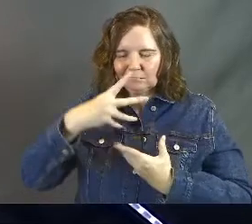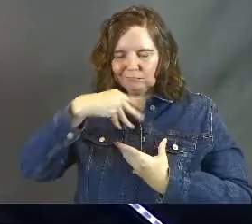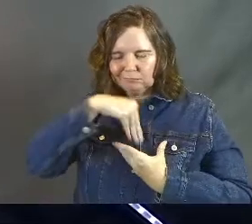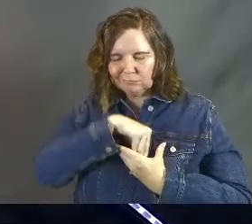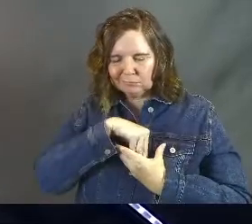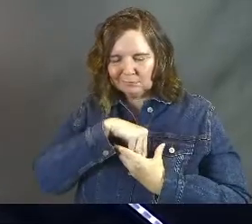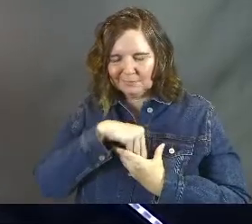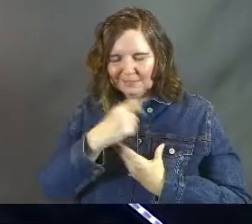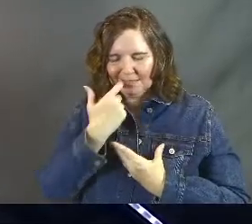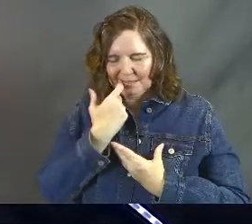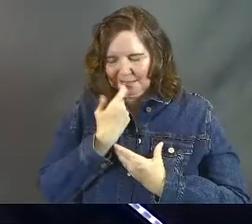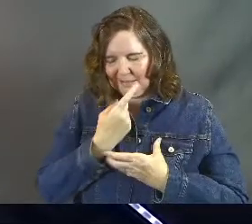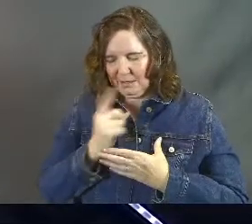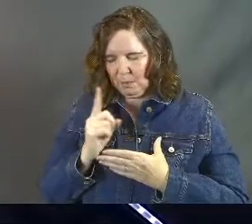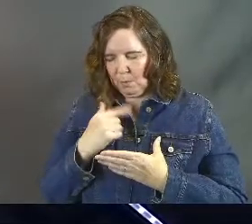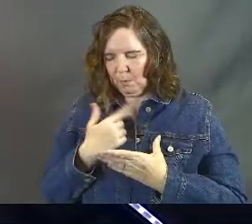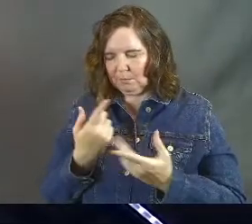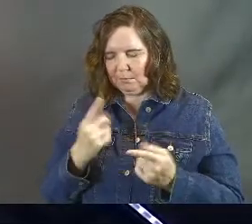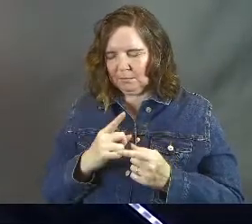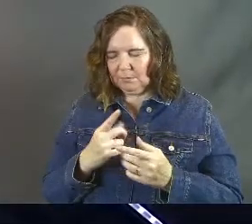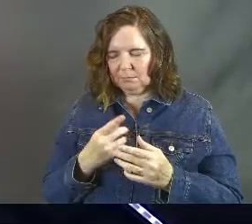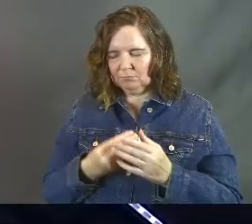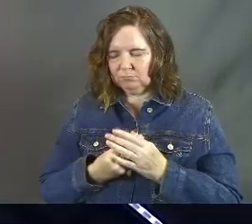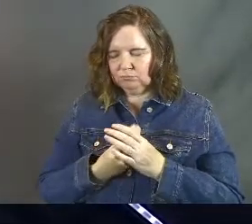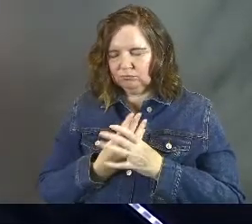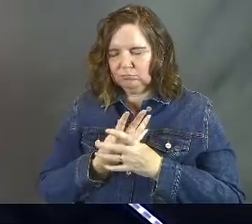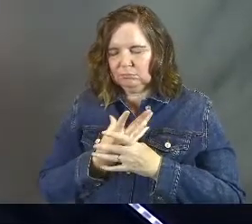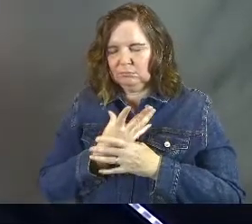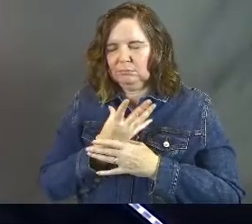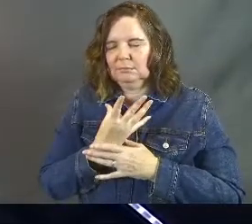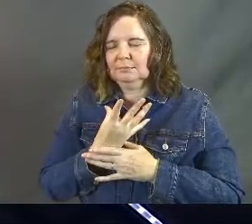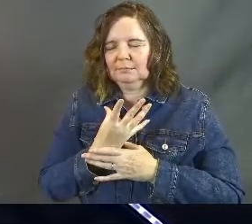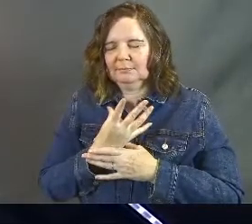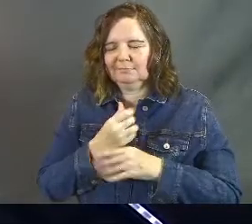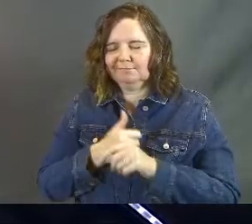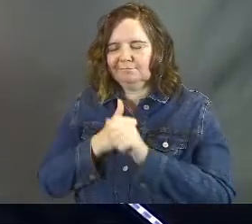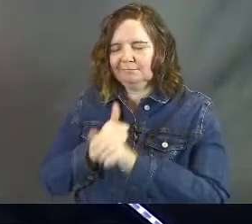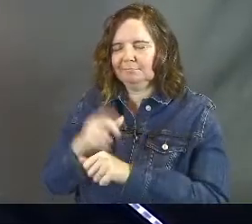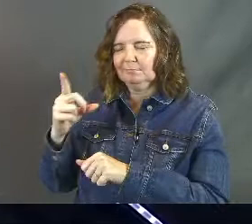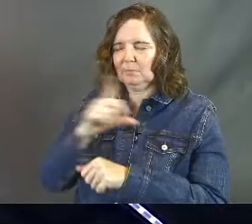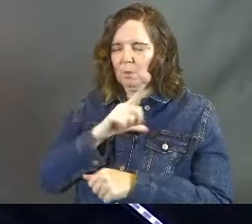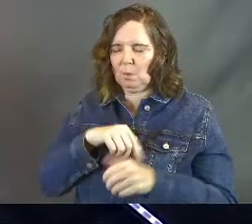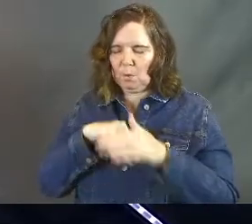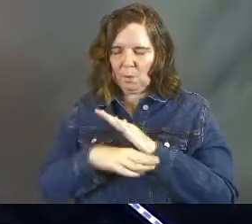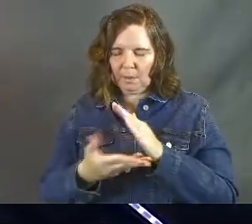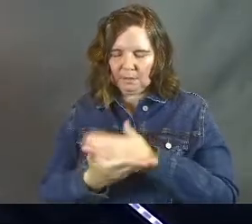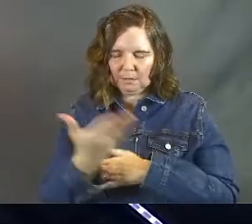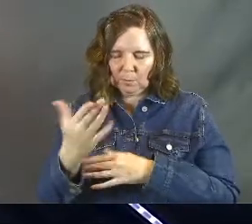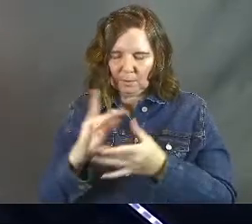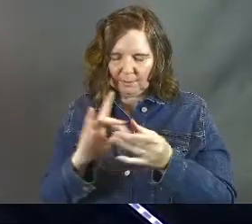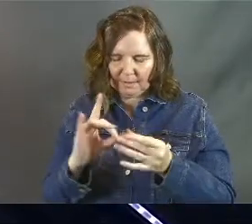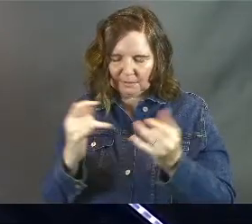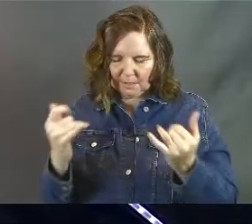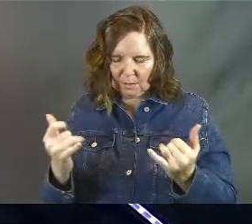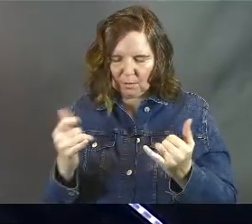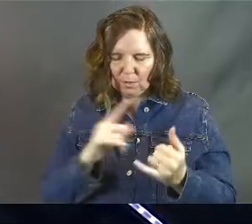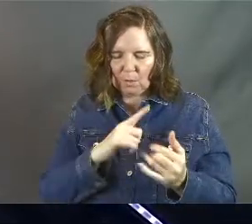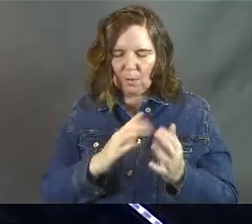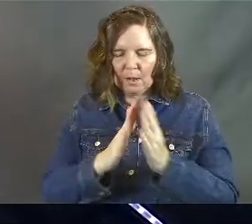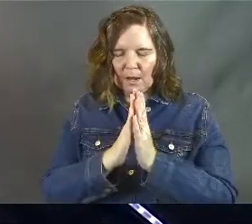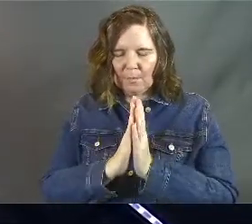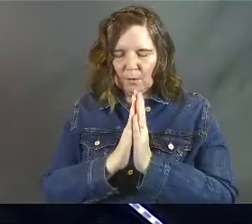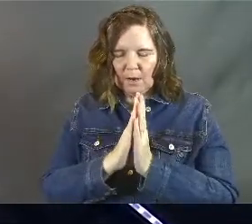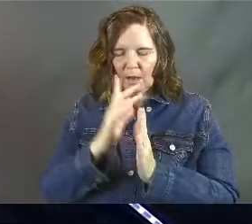this last week would bring about great fruit and life change in them. Lord, as we go into this morning's message right now, Lord, I